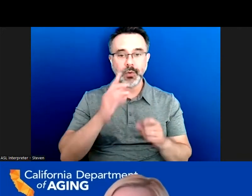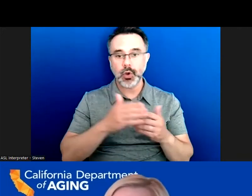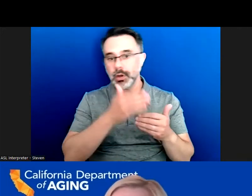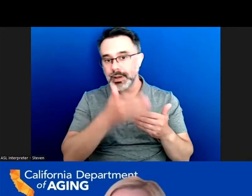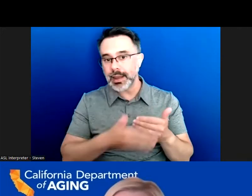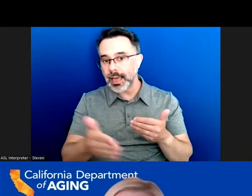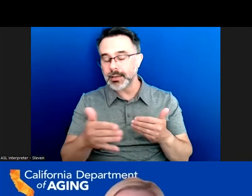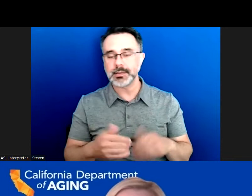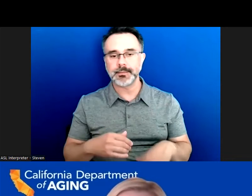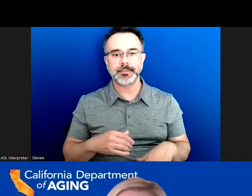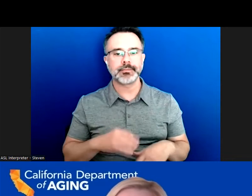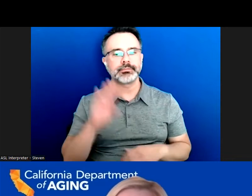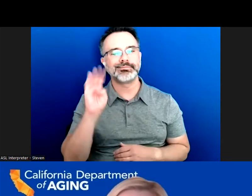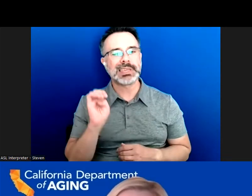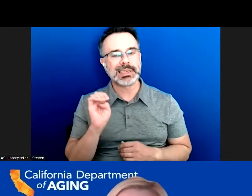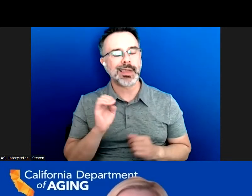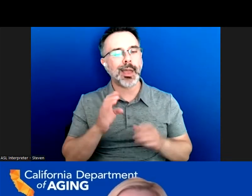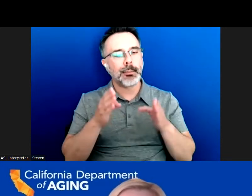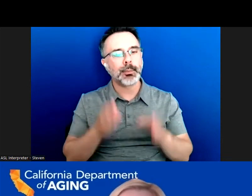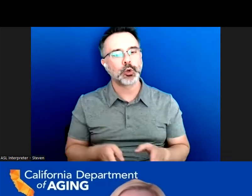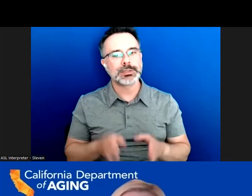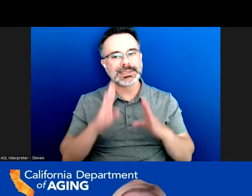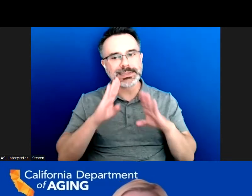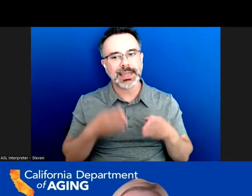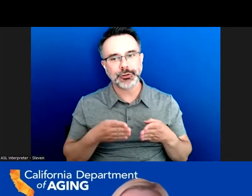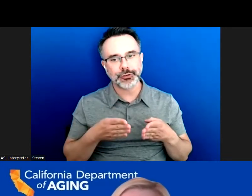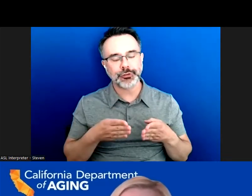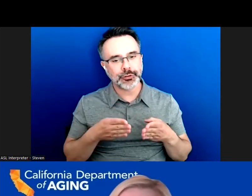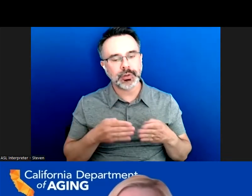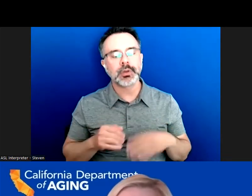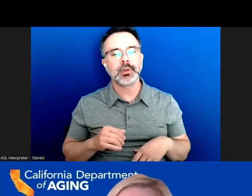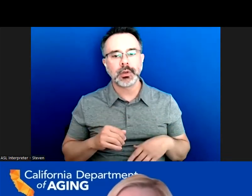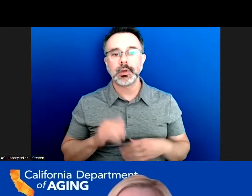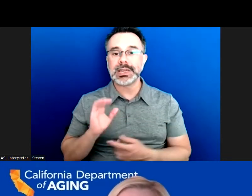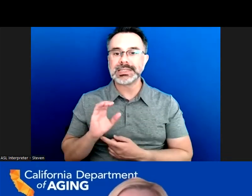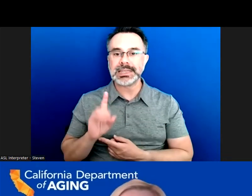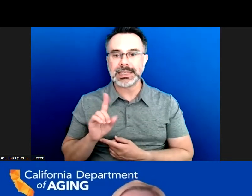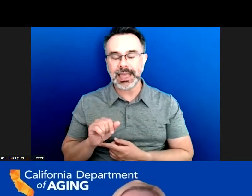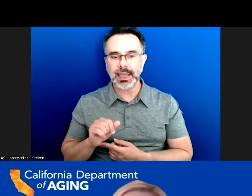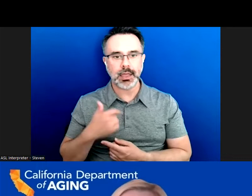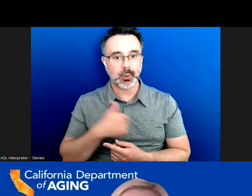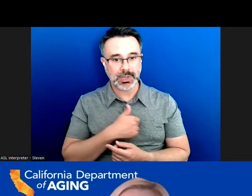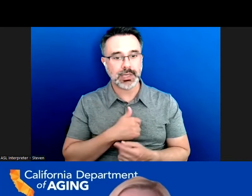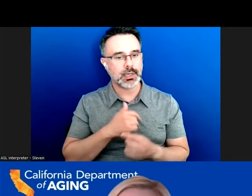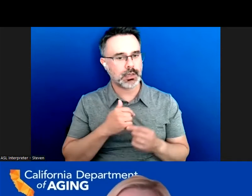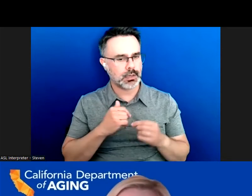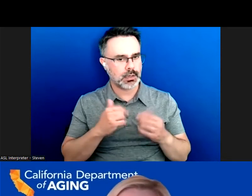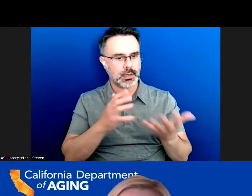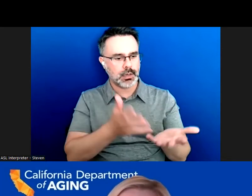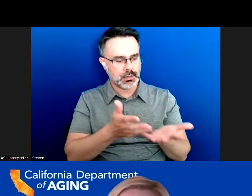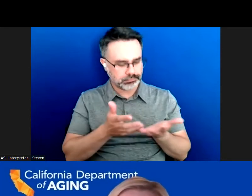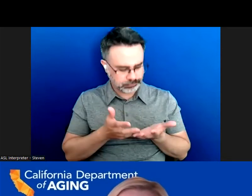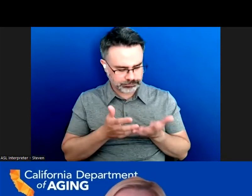person-centered. Really, as CDA takes stock of this data, looks at our work plans